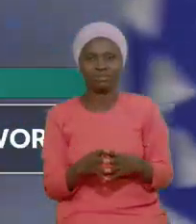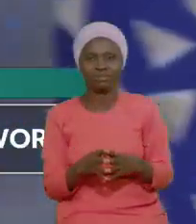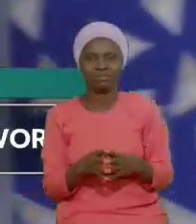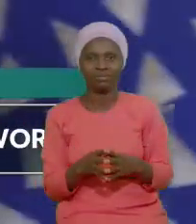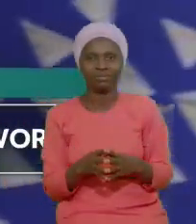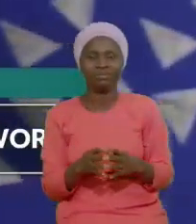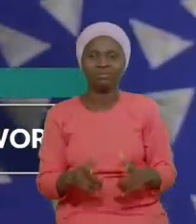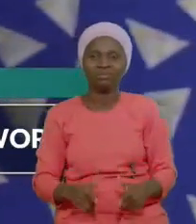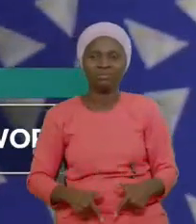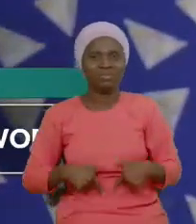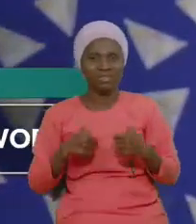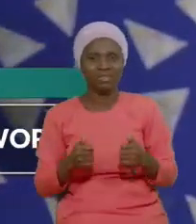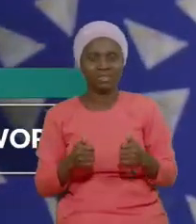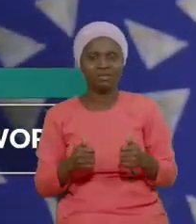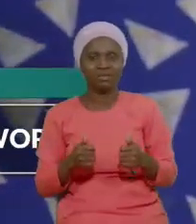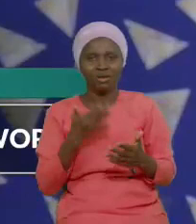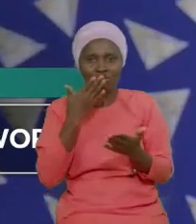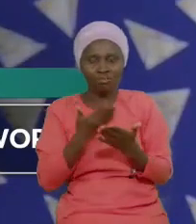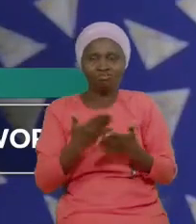Live an excited life.